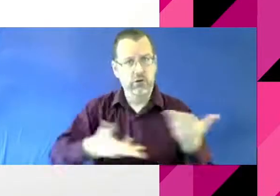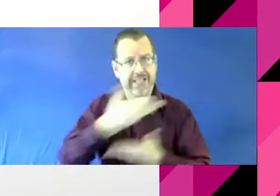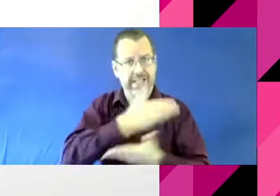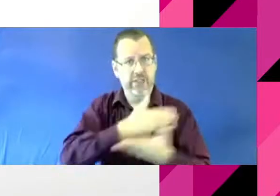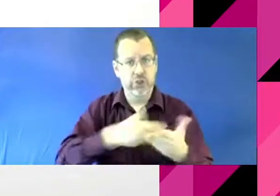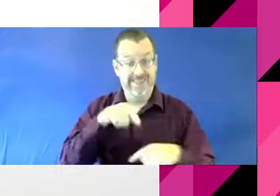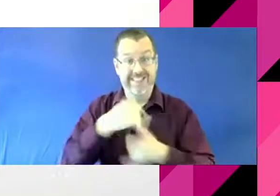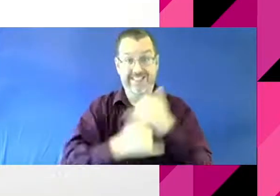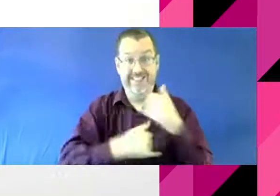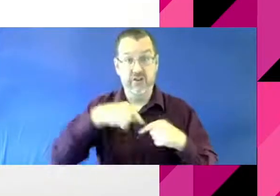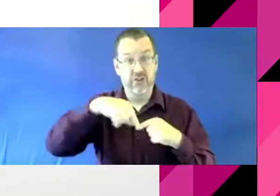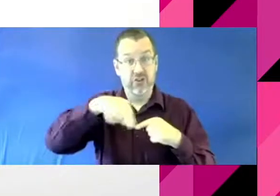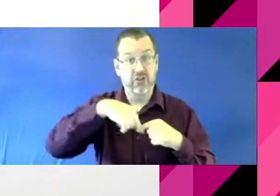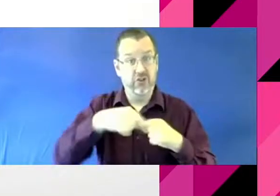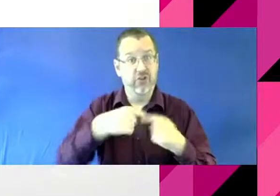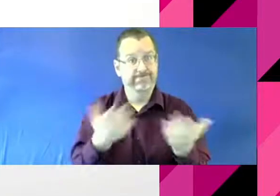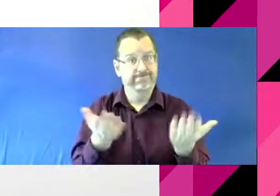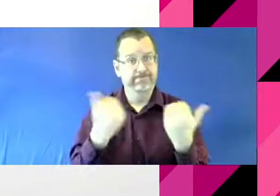year.